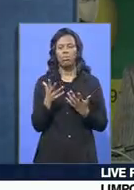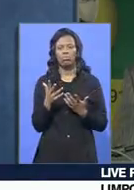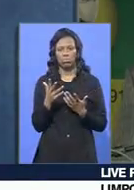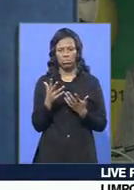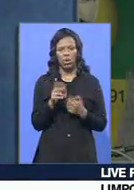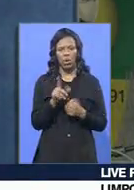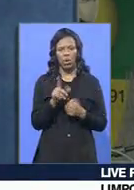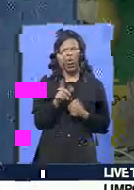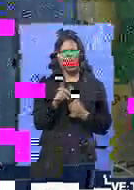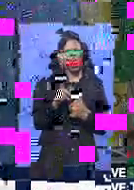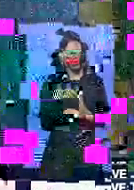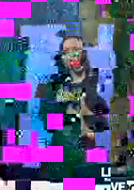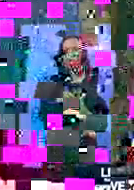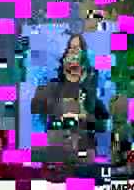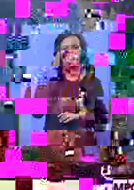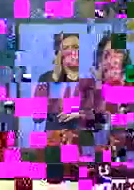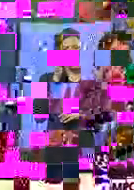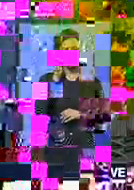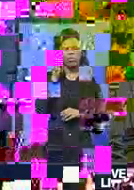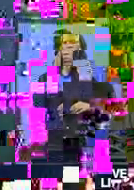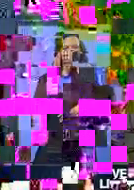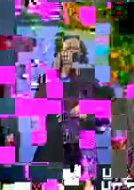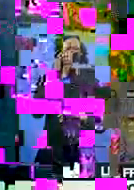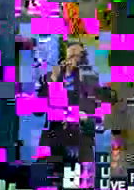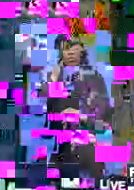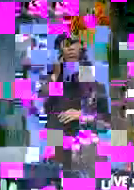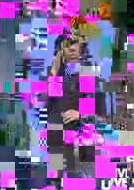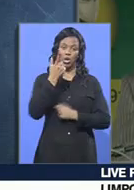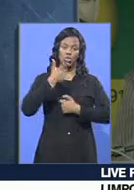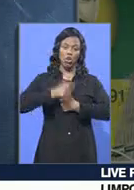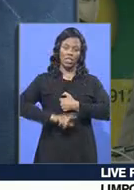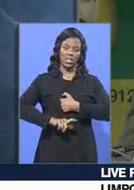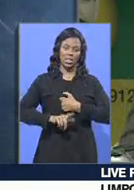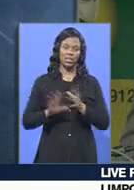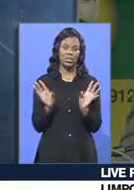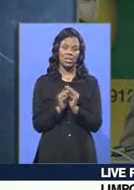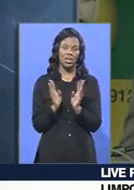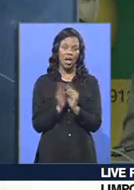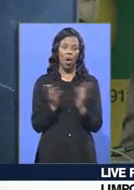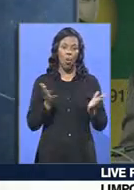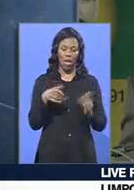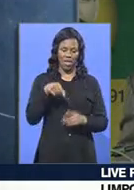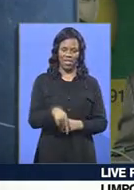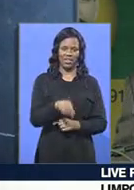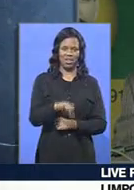In 1991, the ANC held its first conference inside the country.